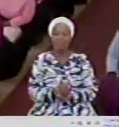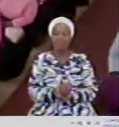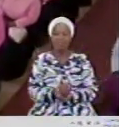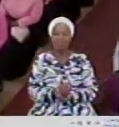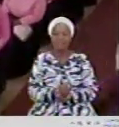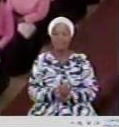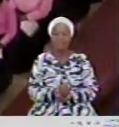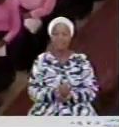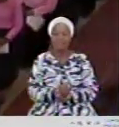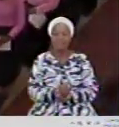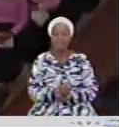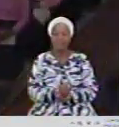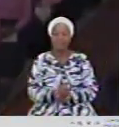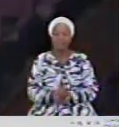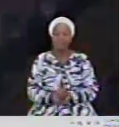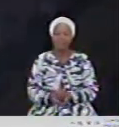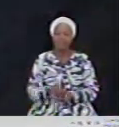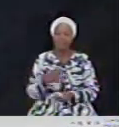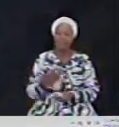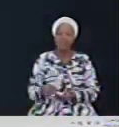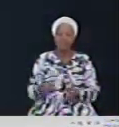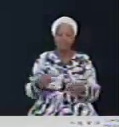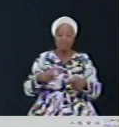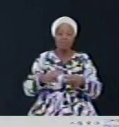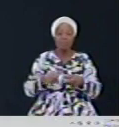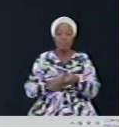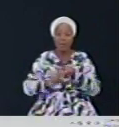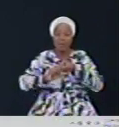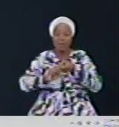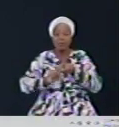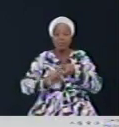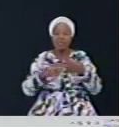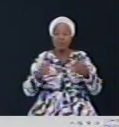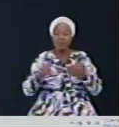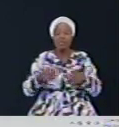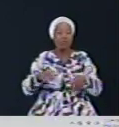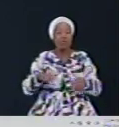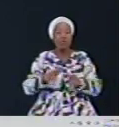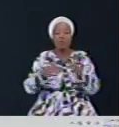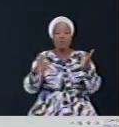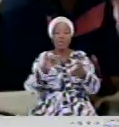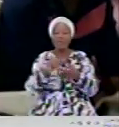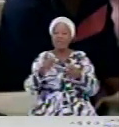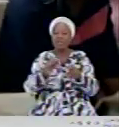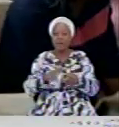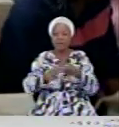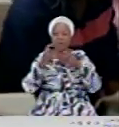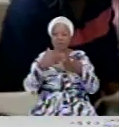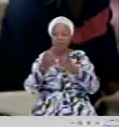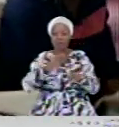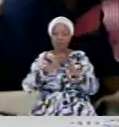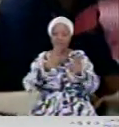Yeah. The padlock opened. Everything they have padlocked before you will open up to you.